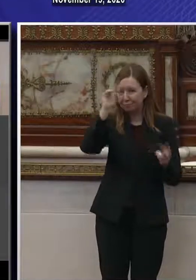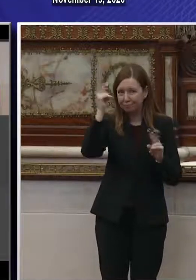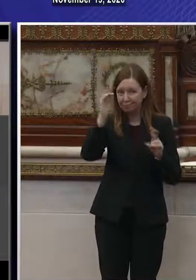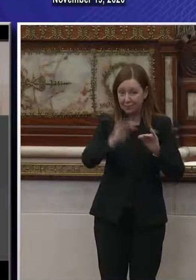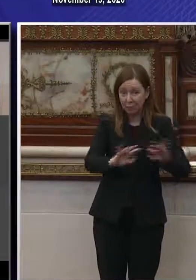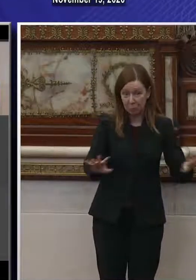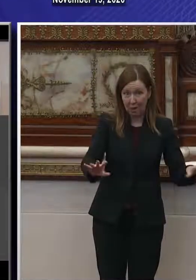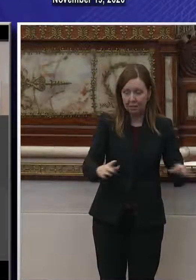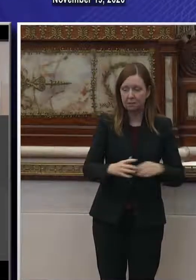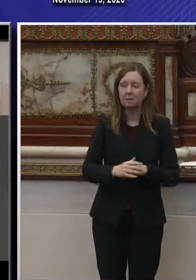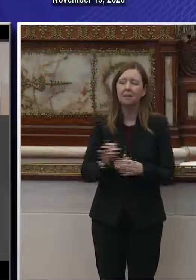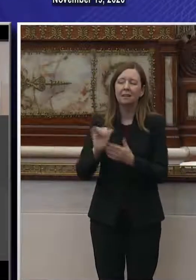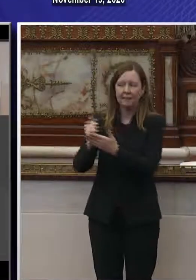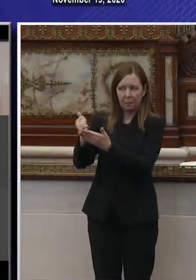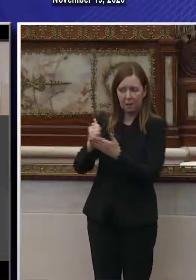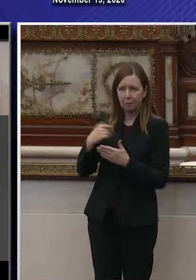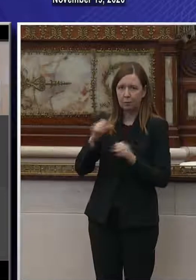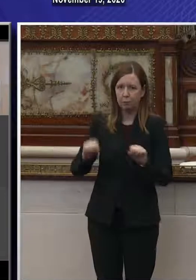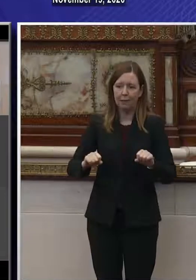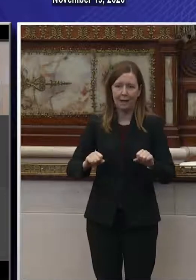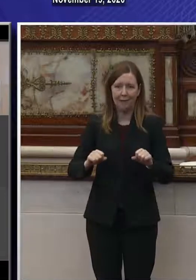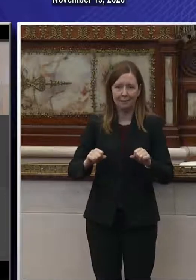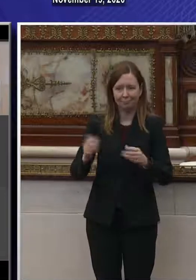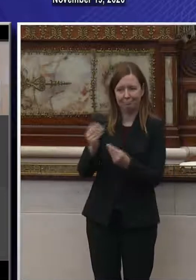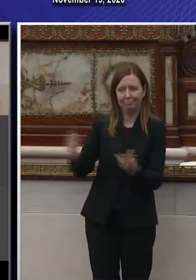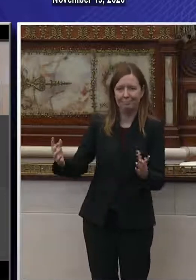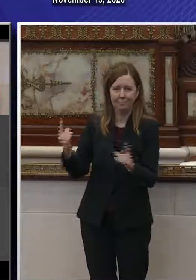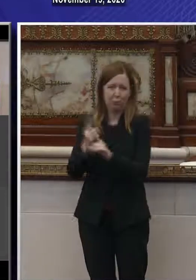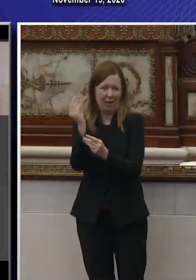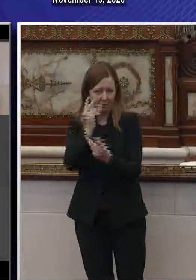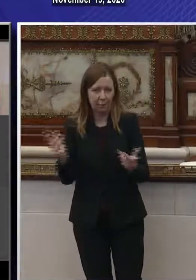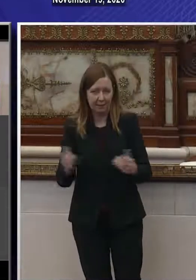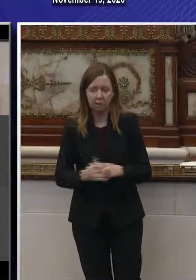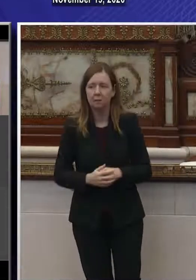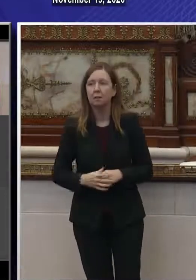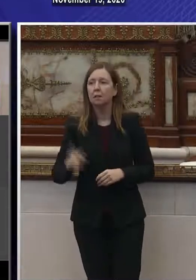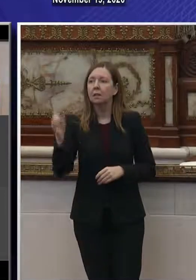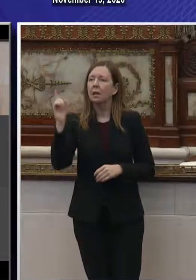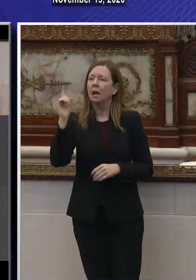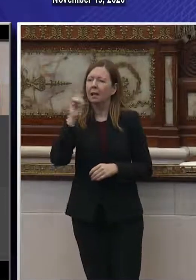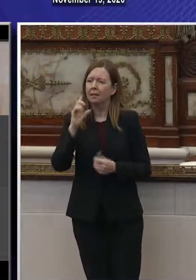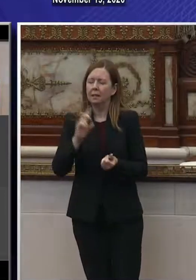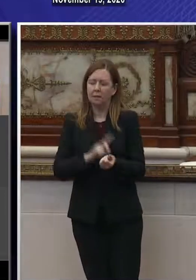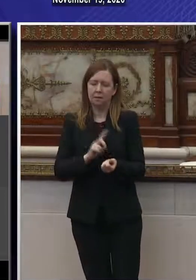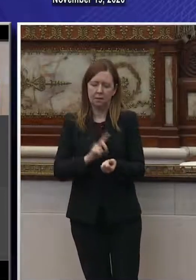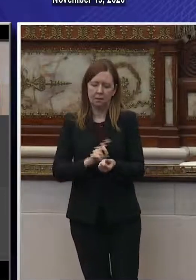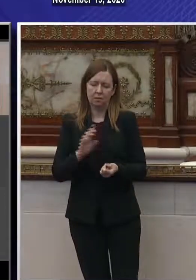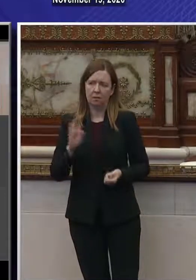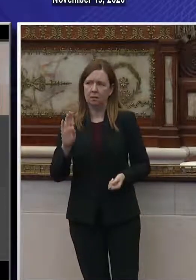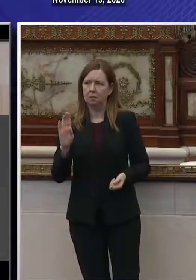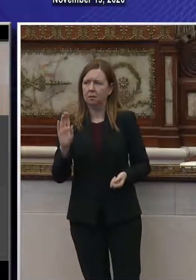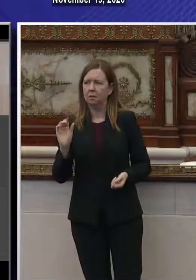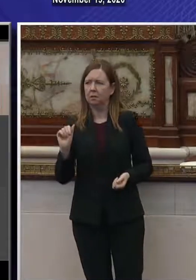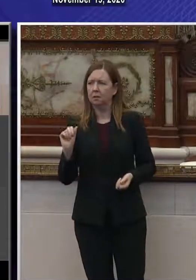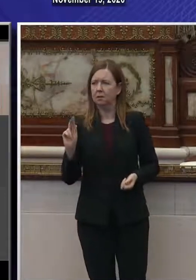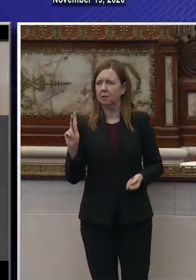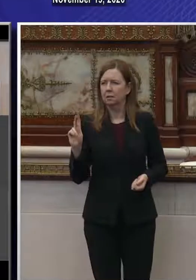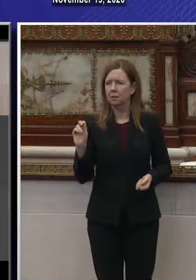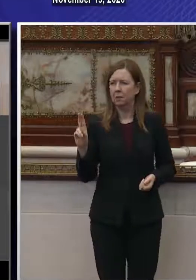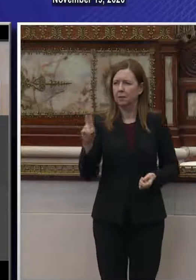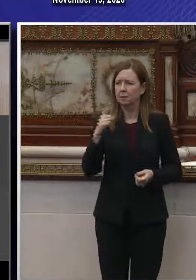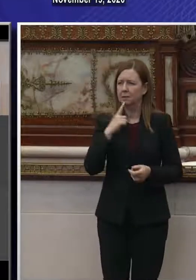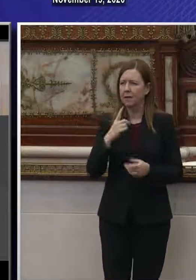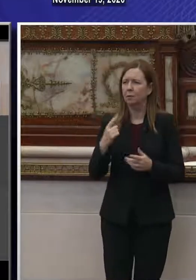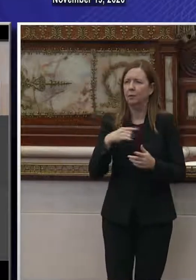be helpful so that we can counter it. My second question is, I think Dr. Bonk, who said it earlier, and we've talked about